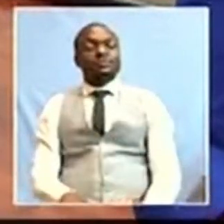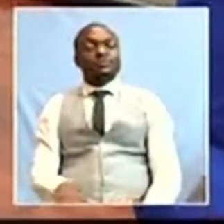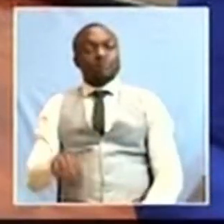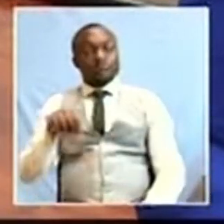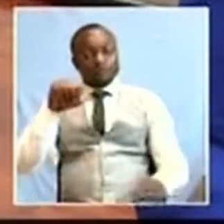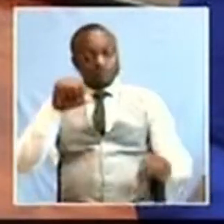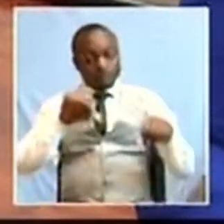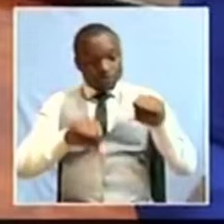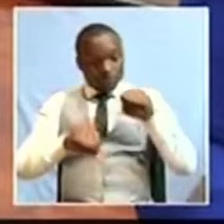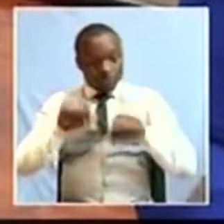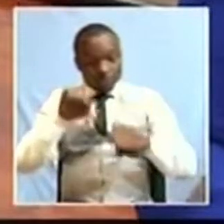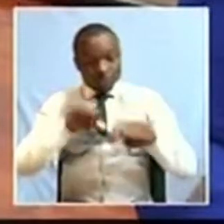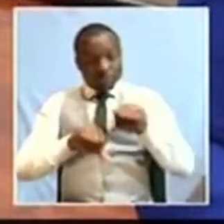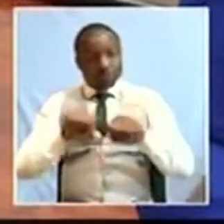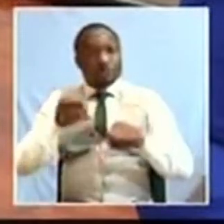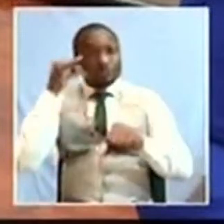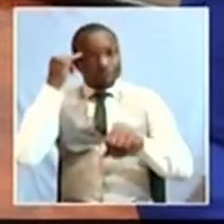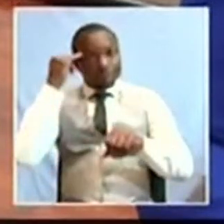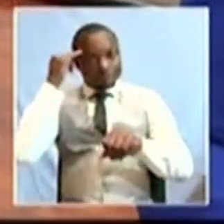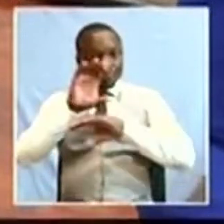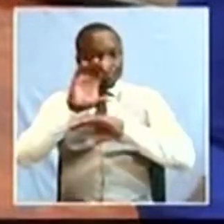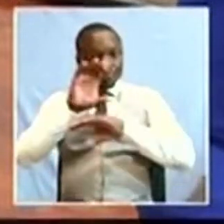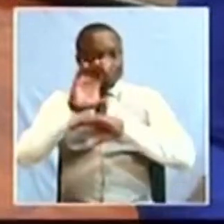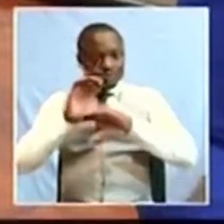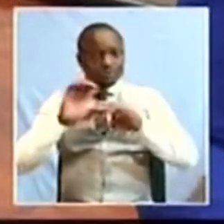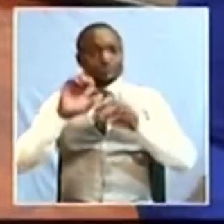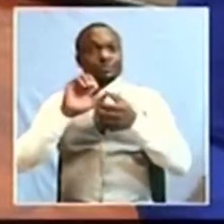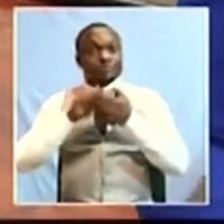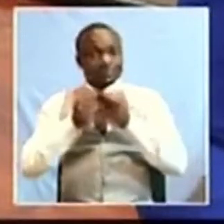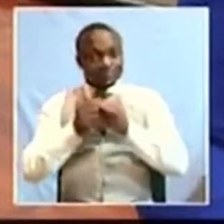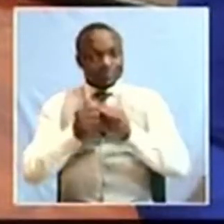Audit opinion. Cause of query,